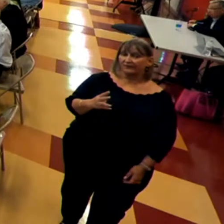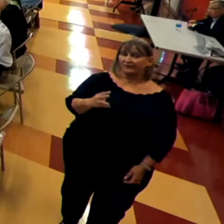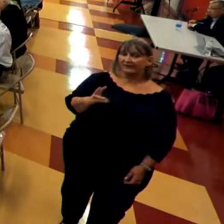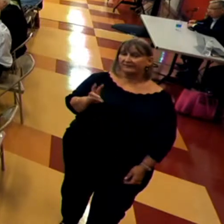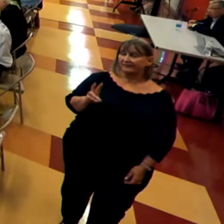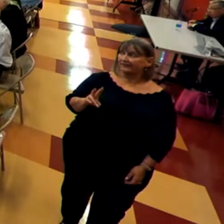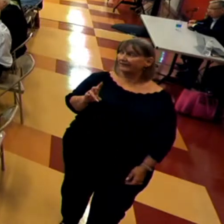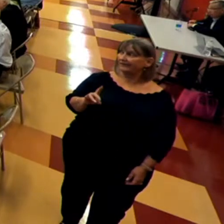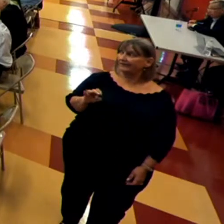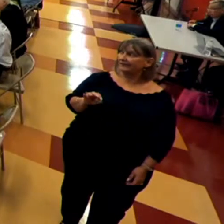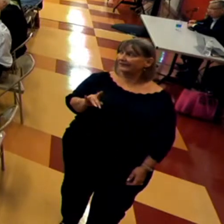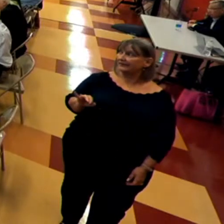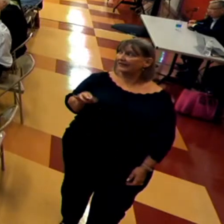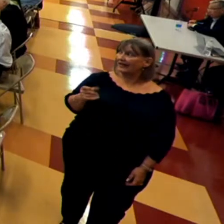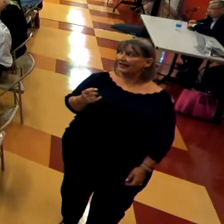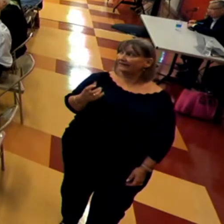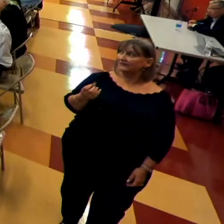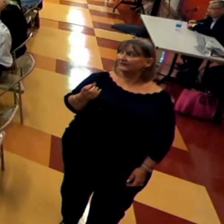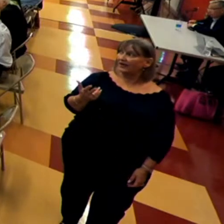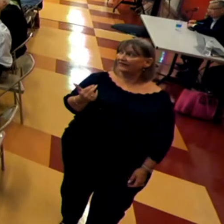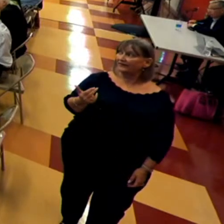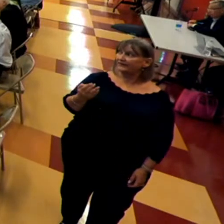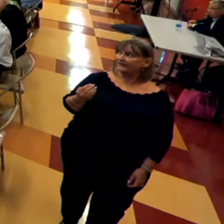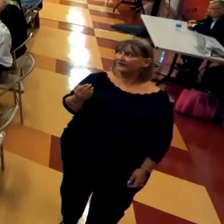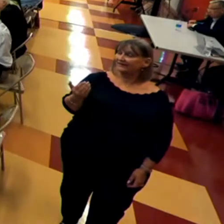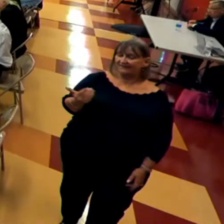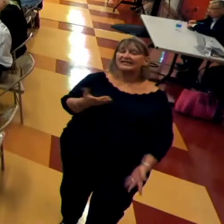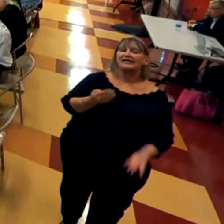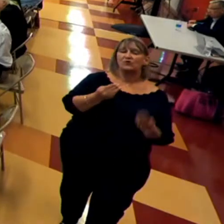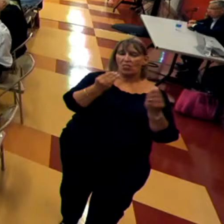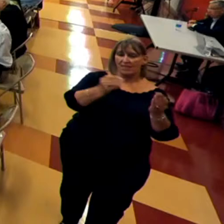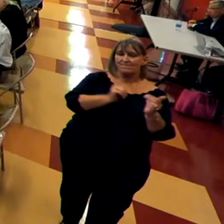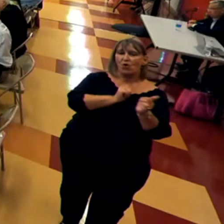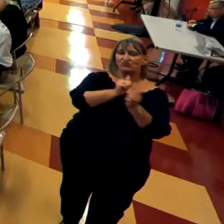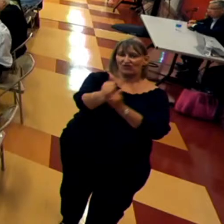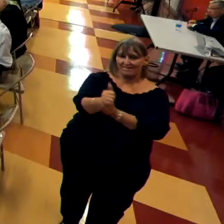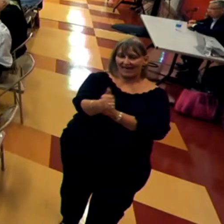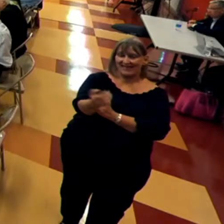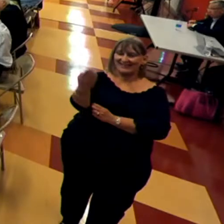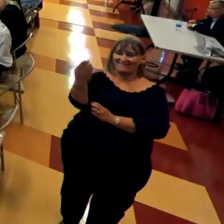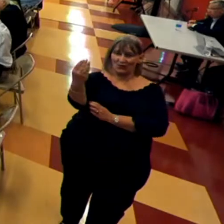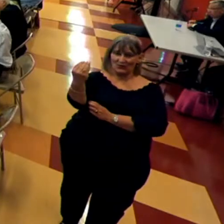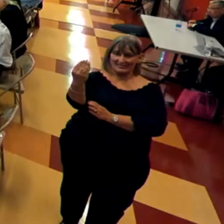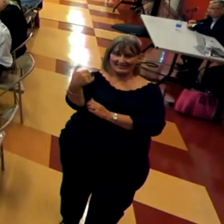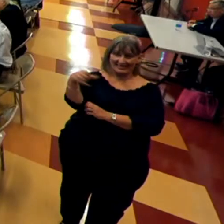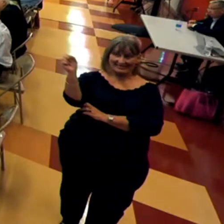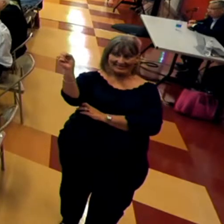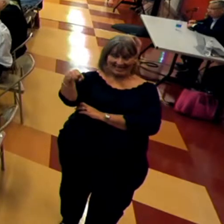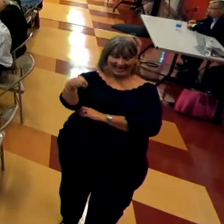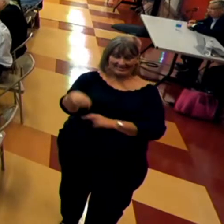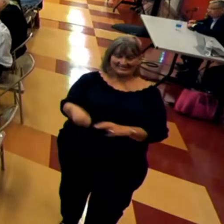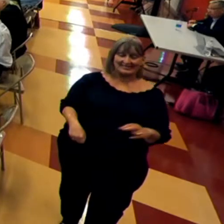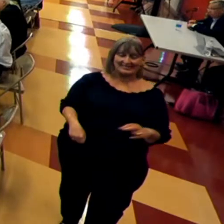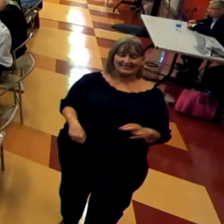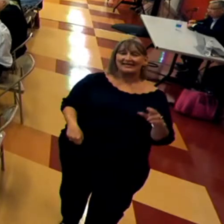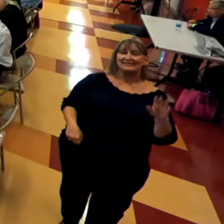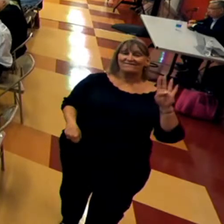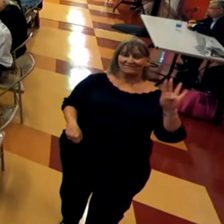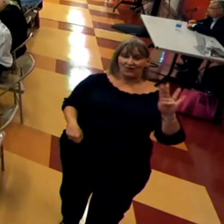4, 5, 6, 7, 8, 9, 10, 11, 12, 13. Motion passes with 14 yays, 4 nays, 3